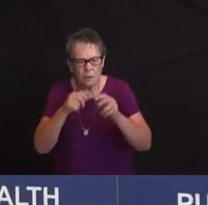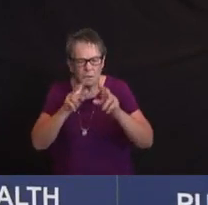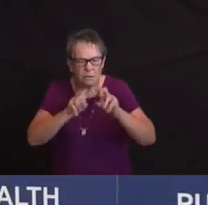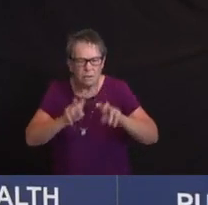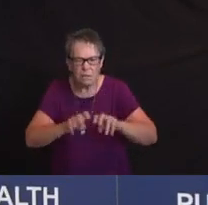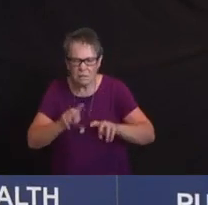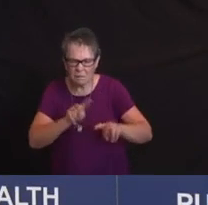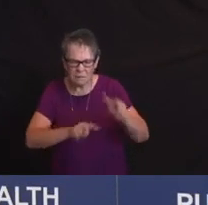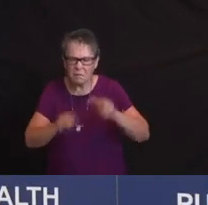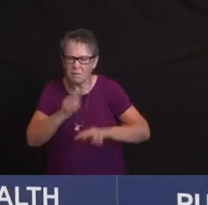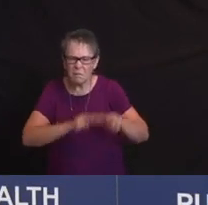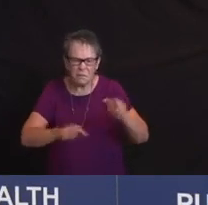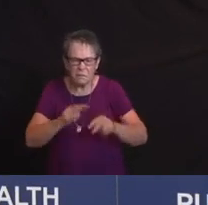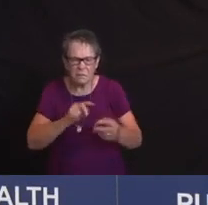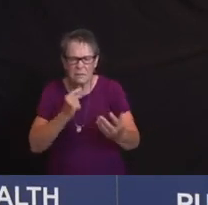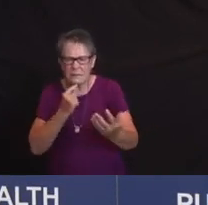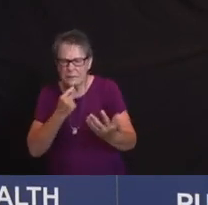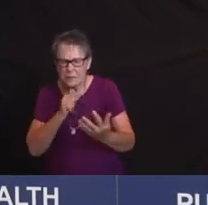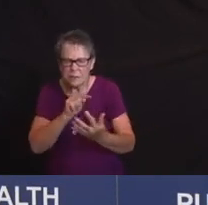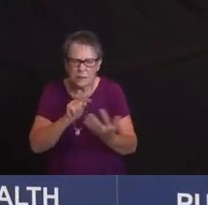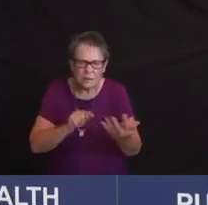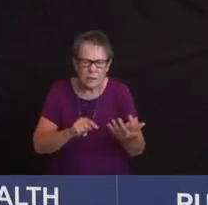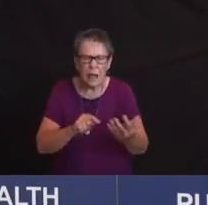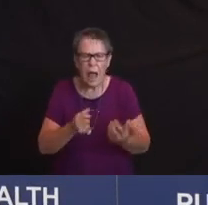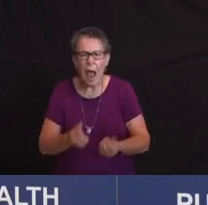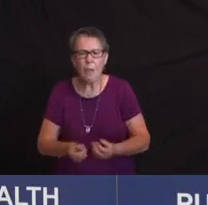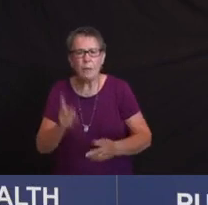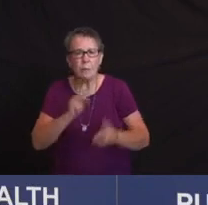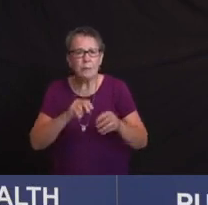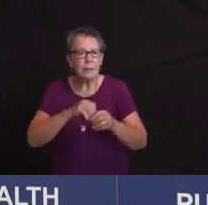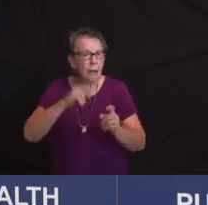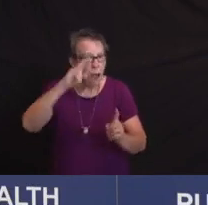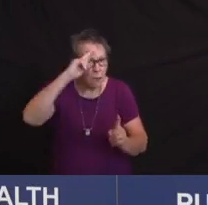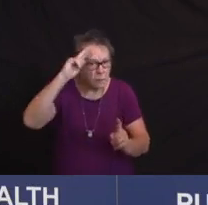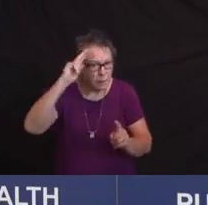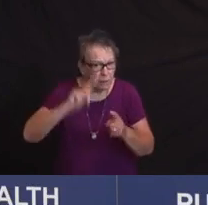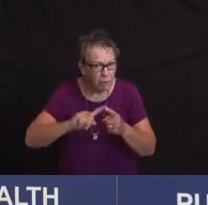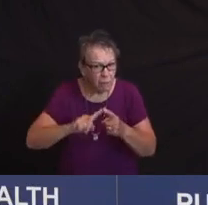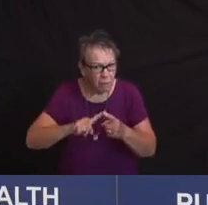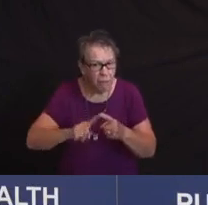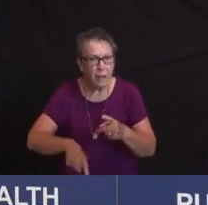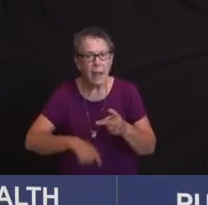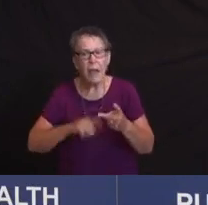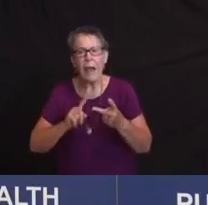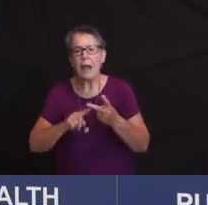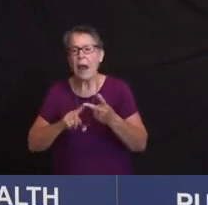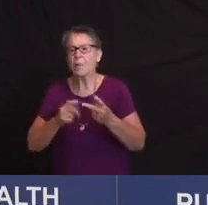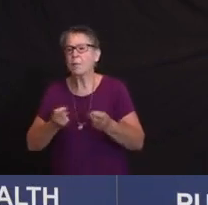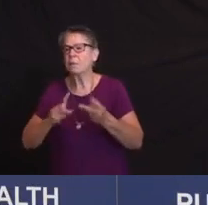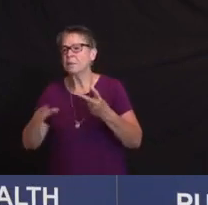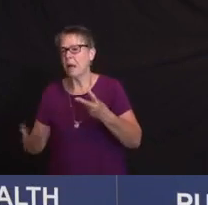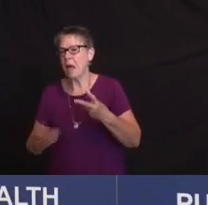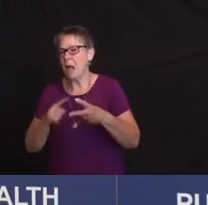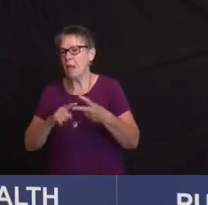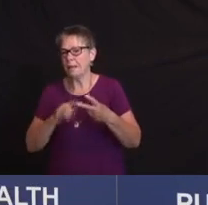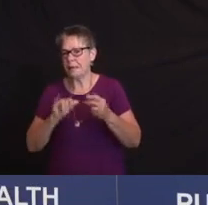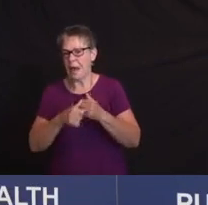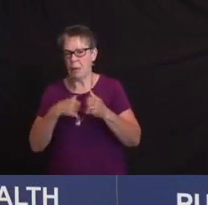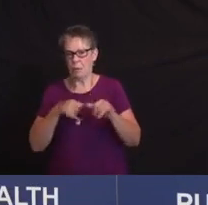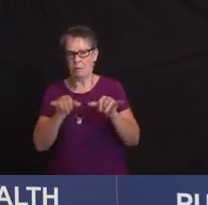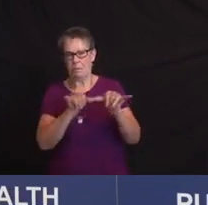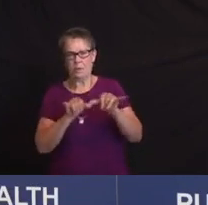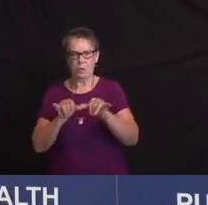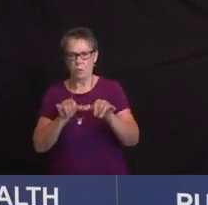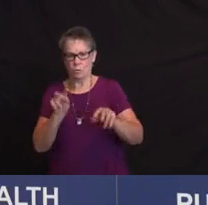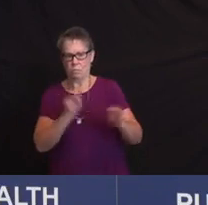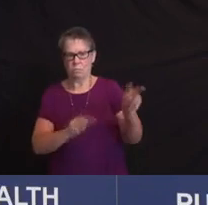hospitalizations and deaths. And, kind of sounding like a broken record from like last year, the idea is, again, we want to flatten